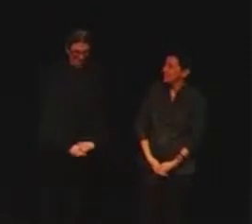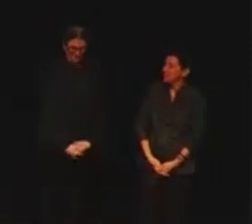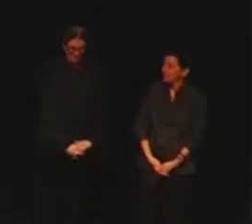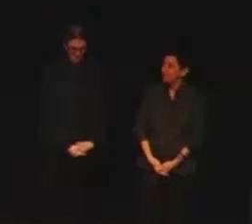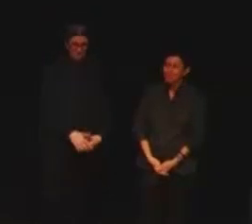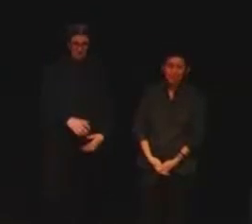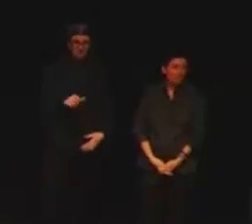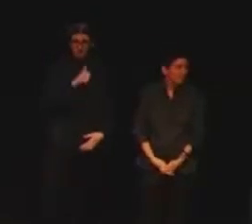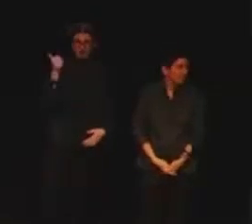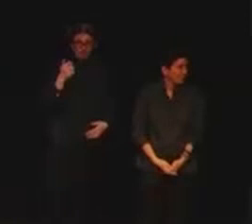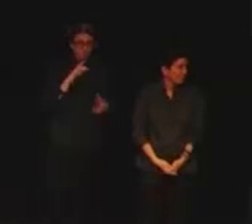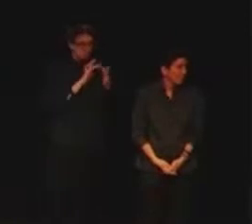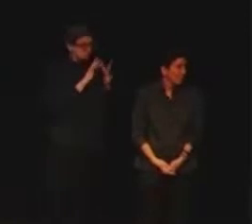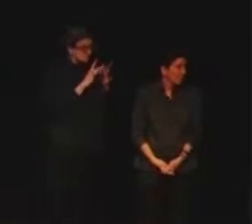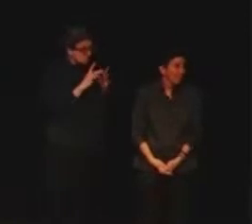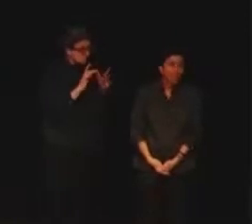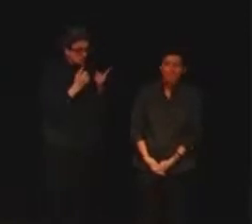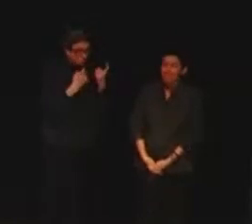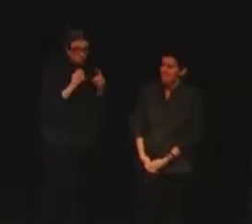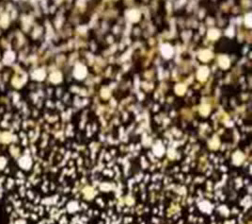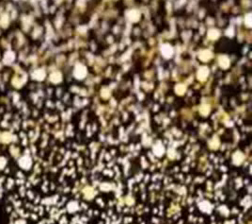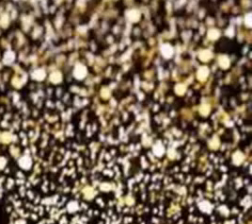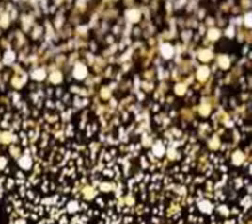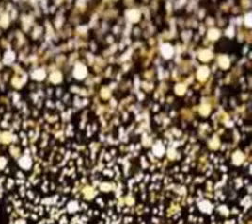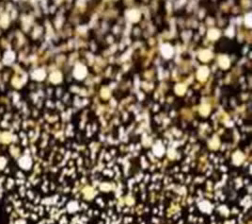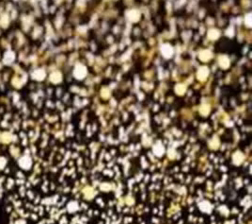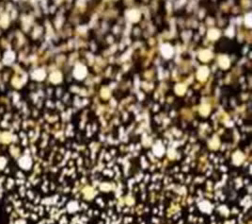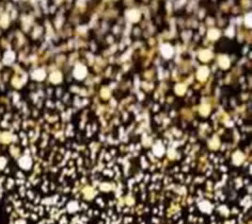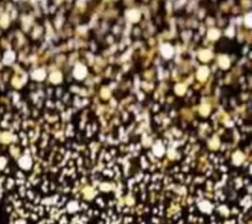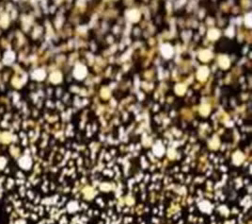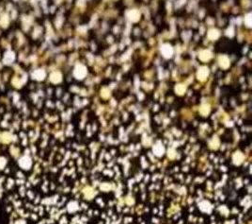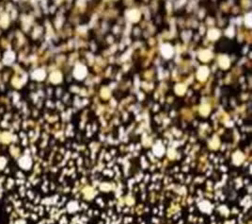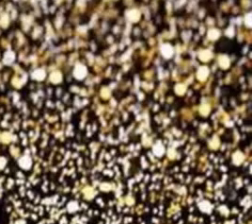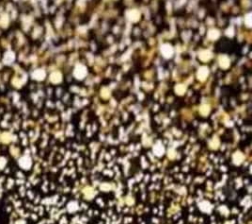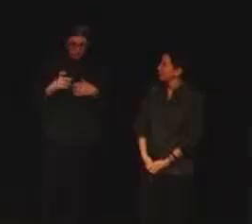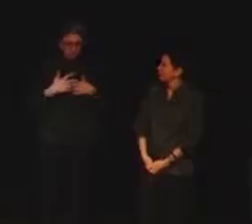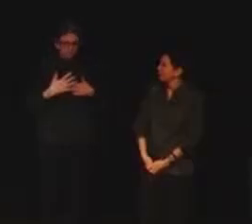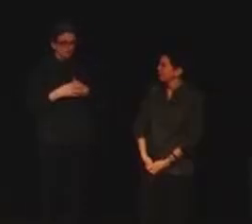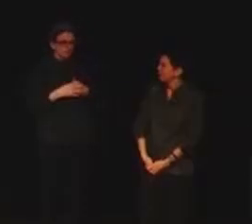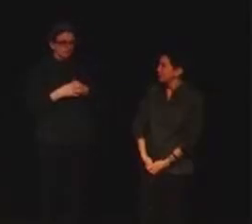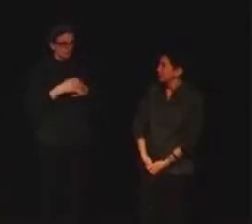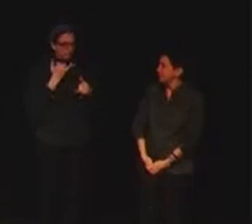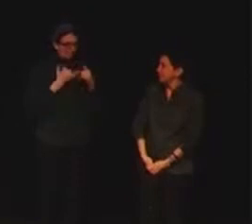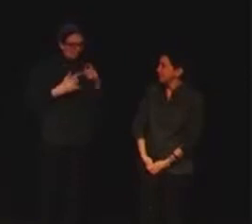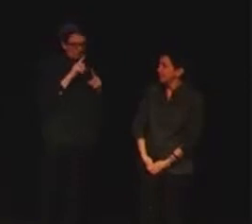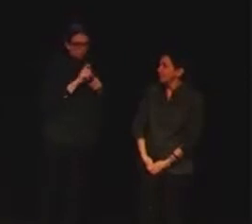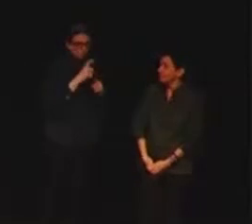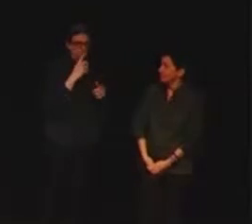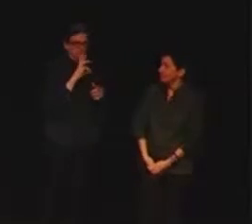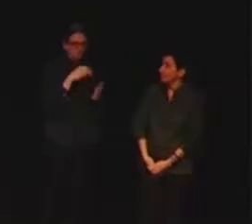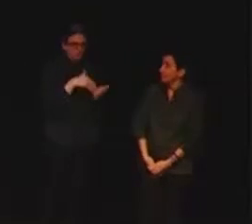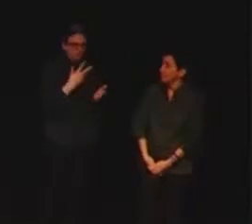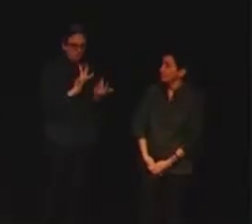Are there questions from the internet at this point? No. So are we done? I'll just one last question for 6,000 waiting, just to make it fair.